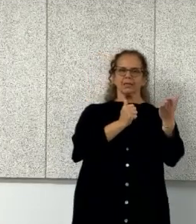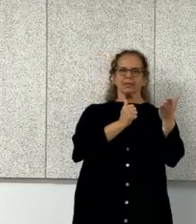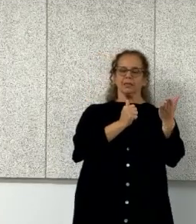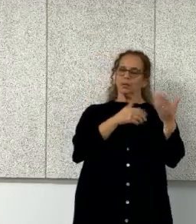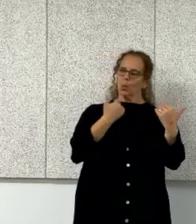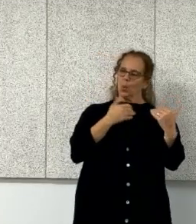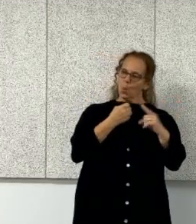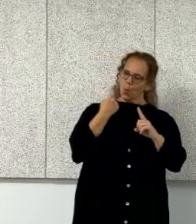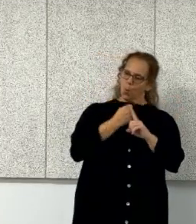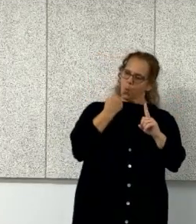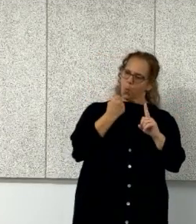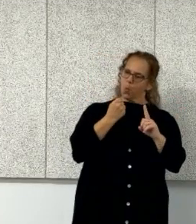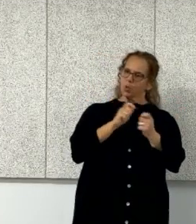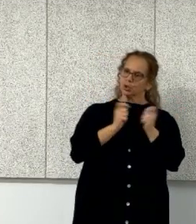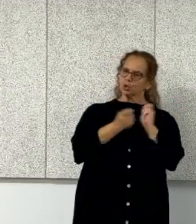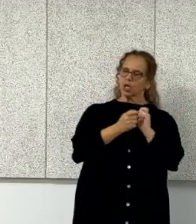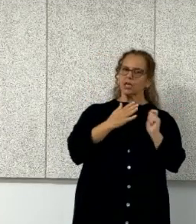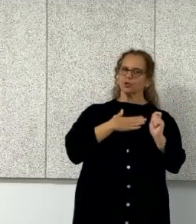way that